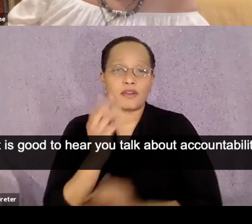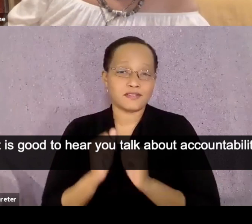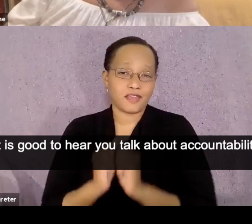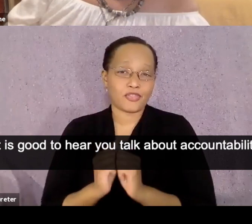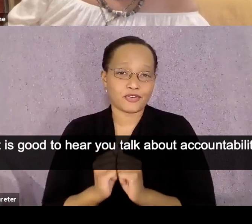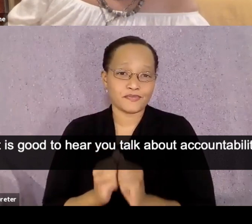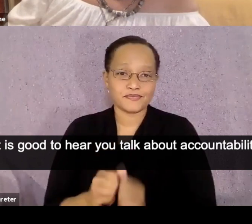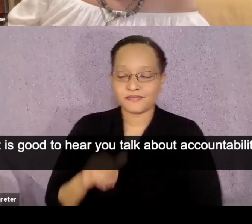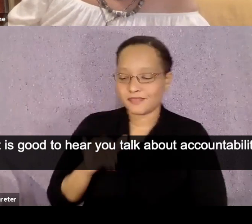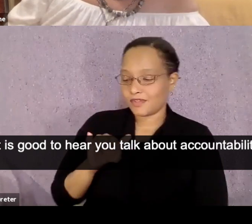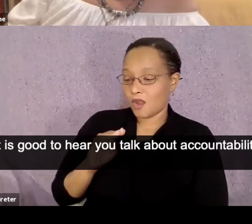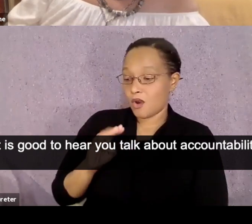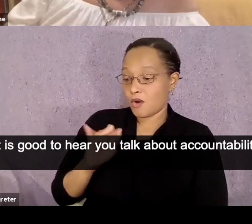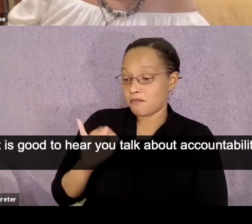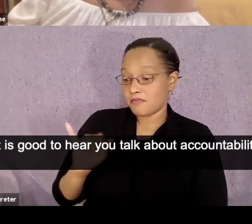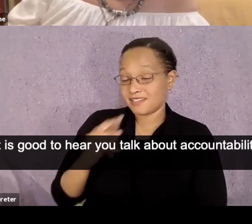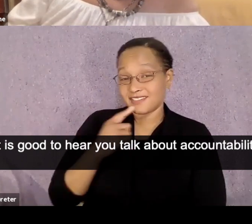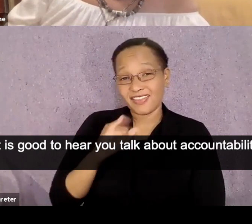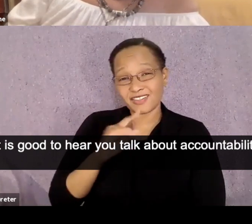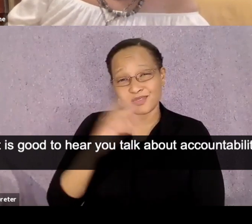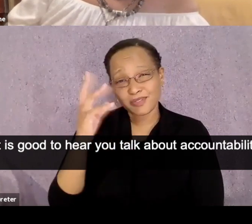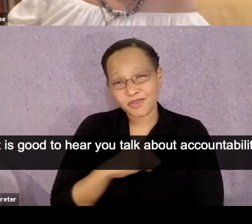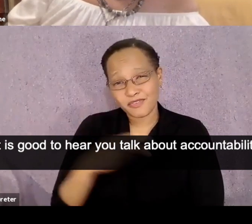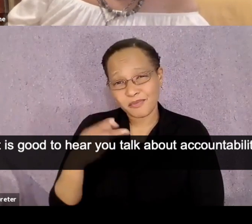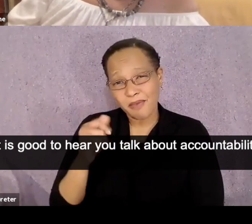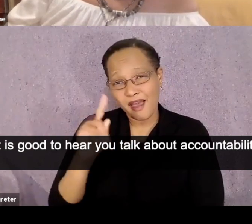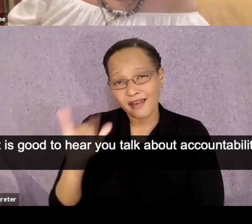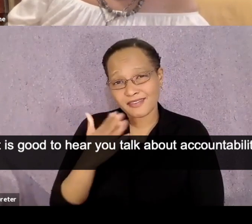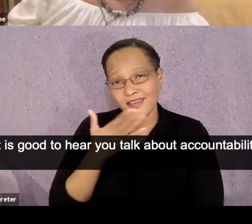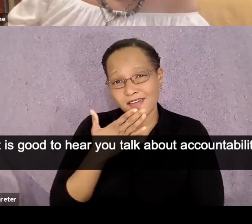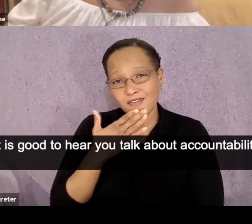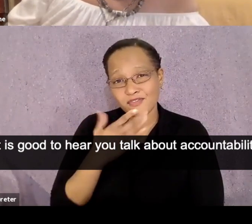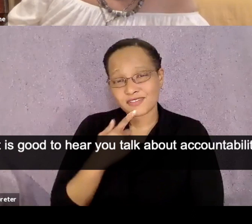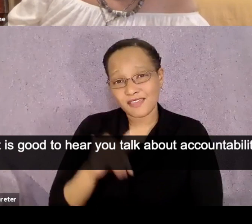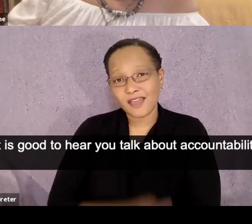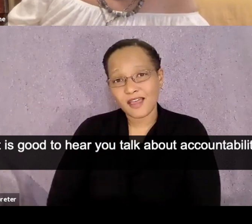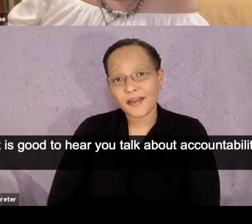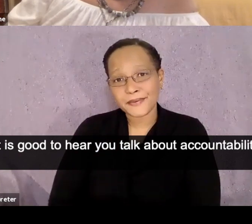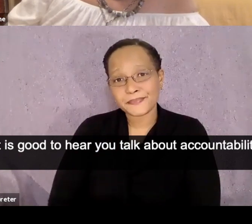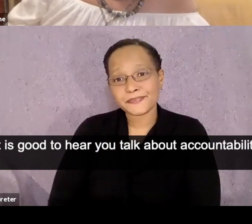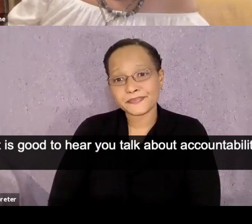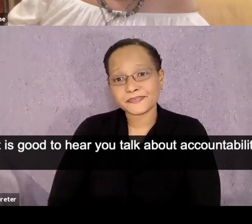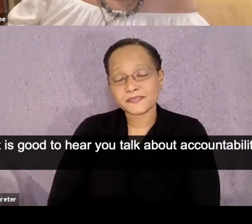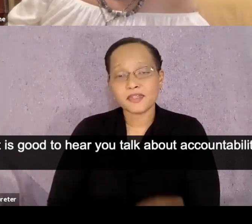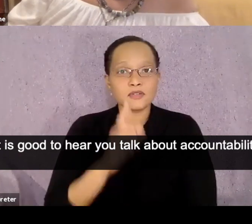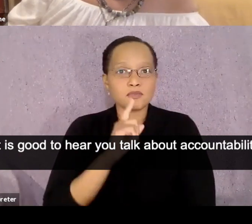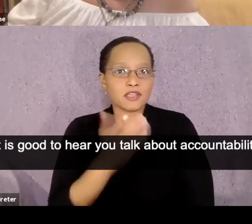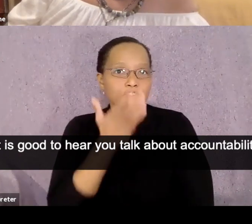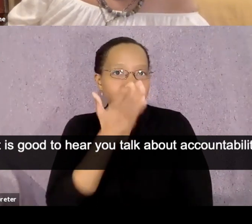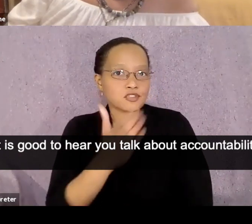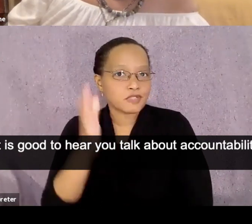That's beautiful, Patty. Thank you for that. And it's good to hear you talk